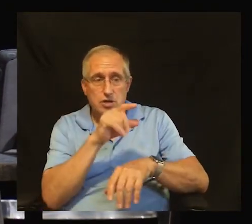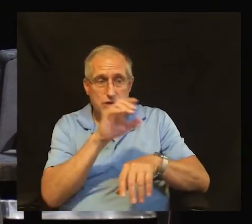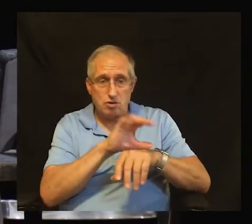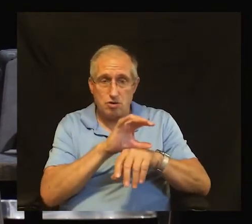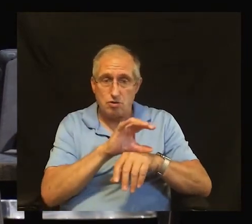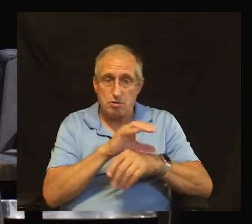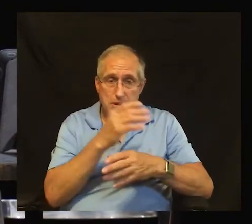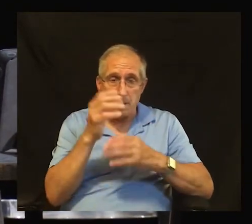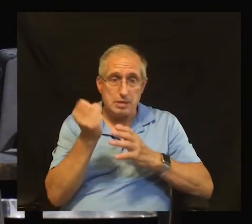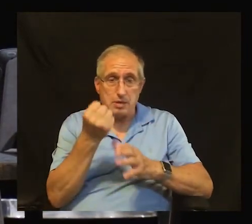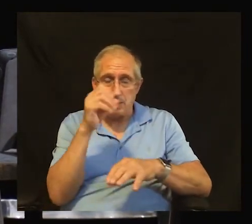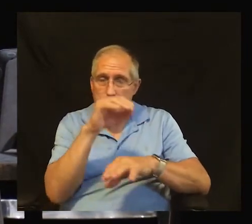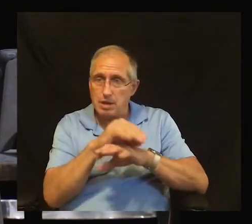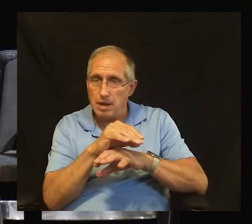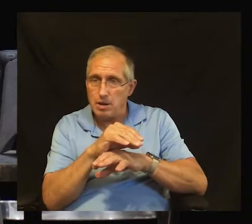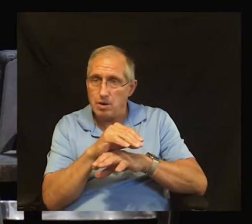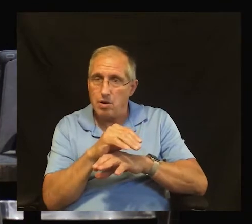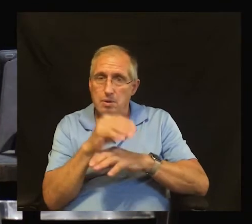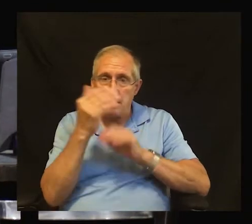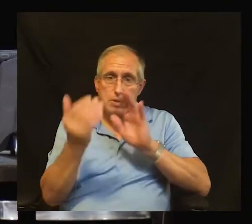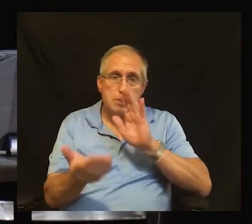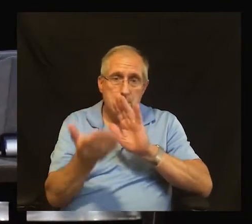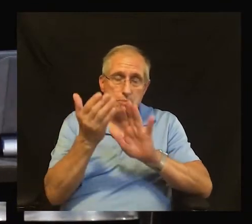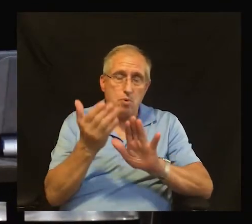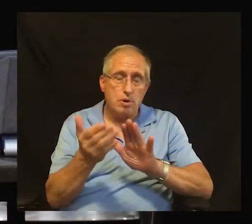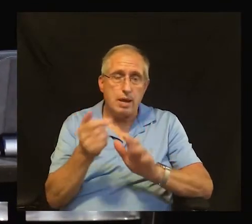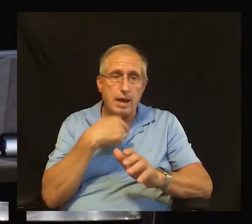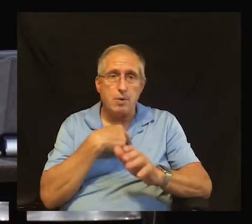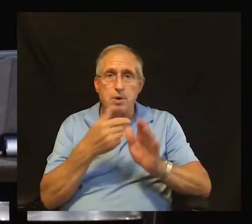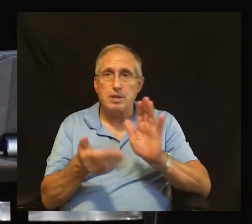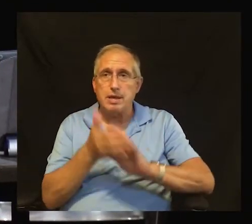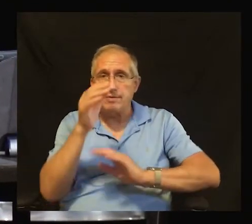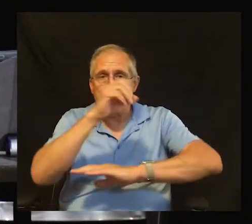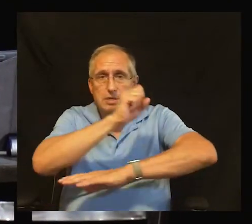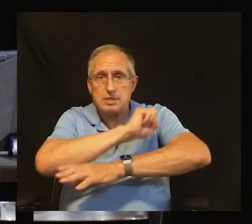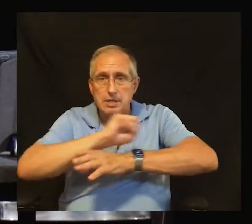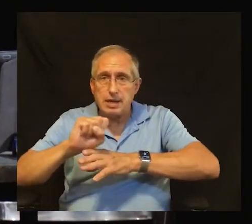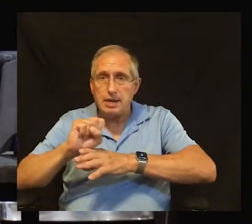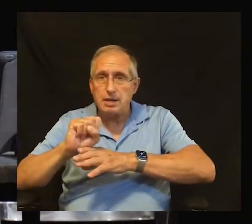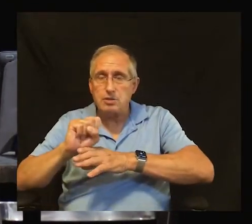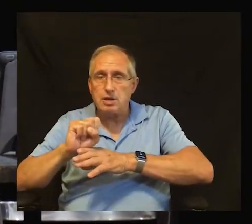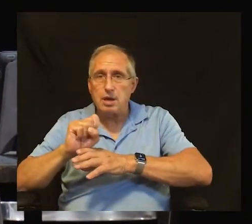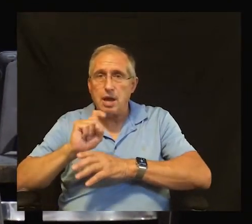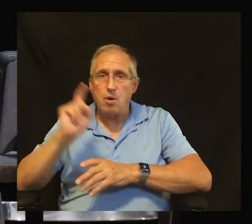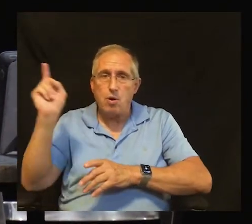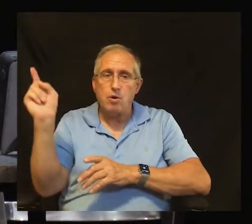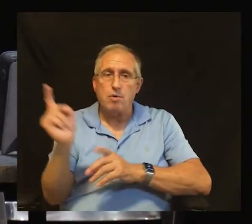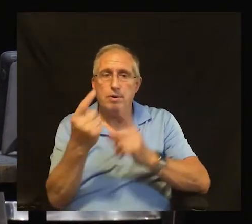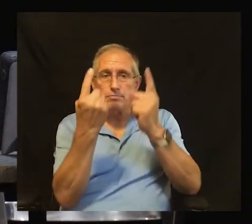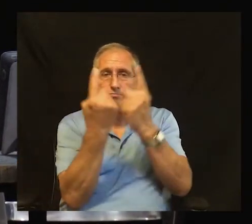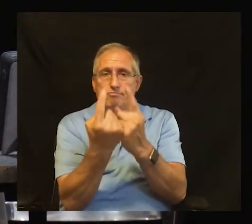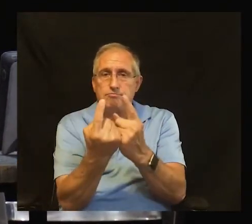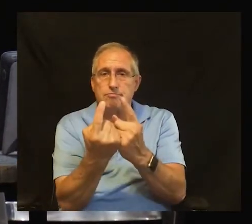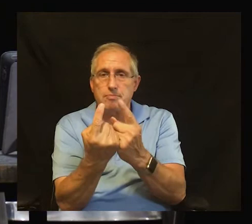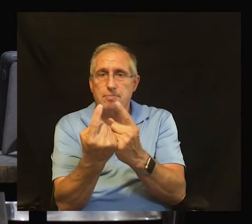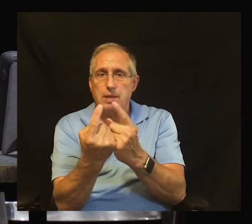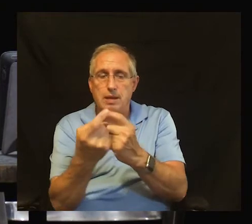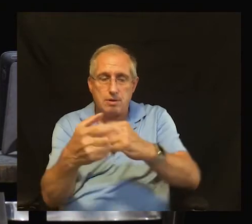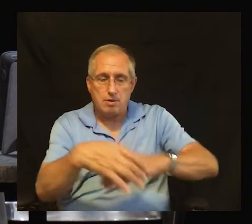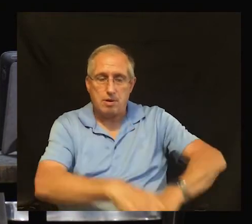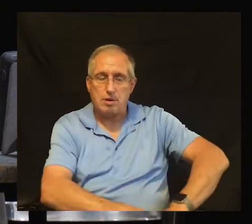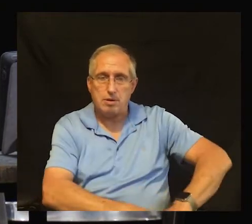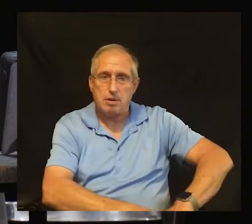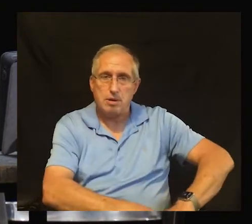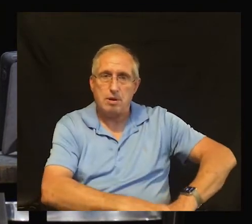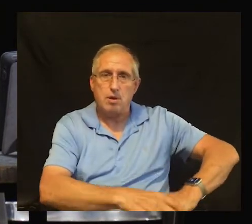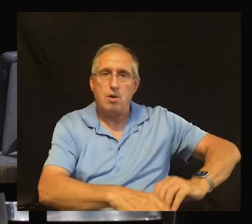at church, maybe on a Saturday night, or if she comes on Sunday morning, I'll leave the stage, it'll be a closing song, and I'll walk over, stand next to her, and I'll reach down and